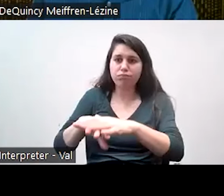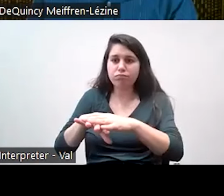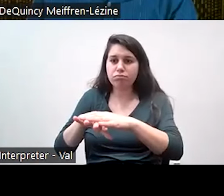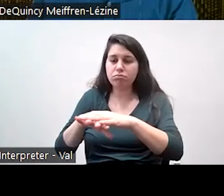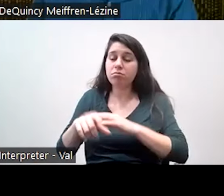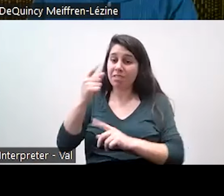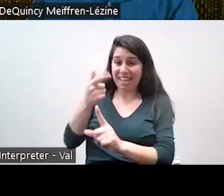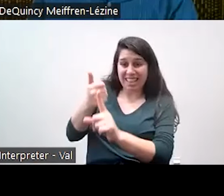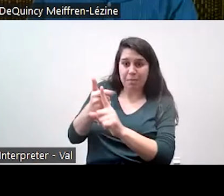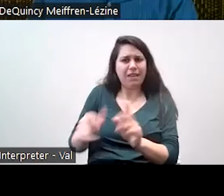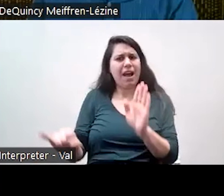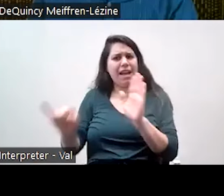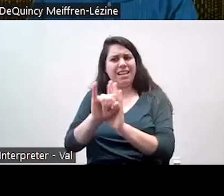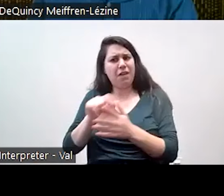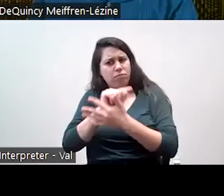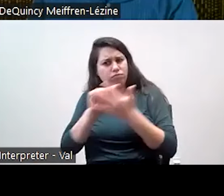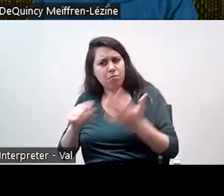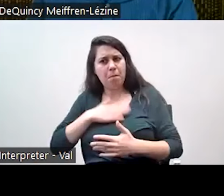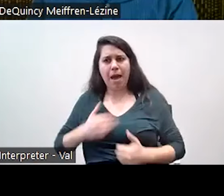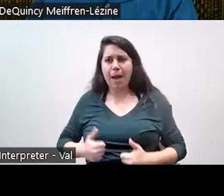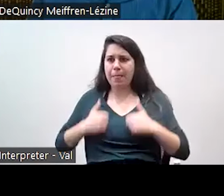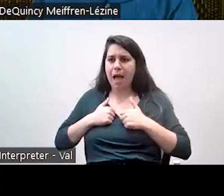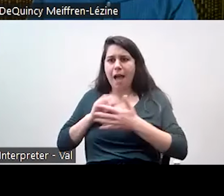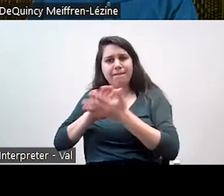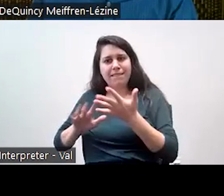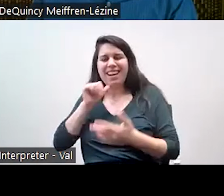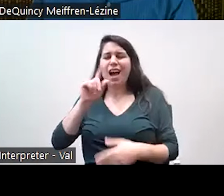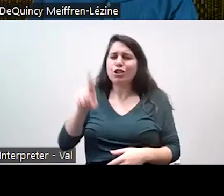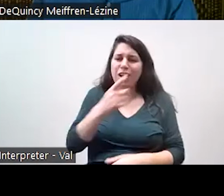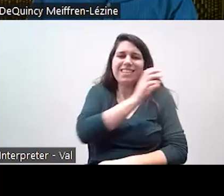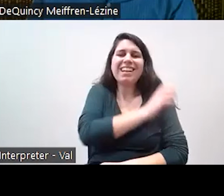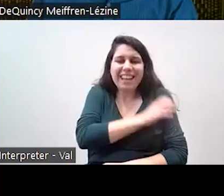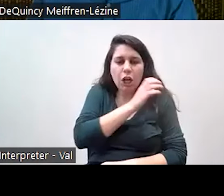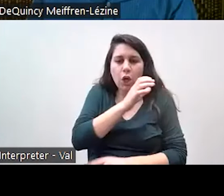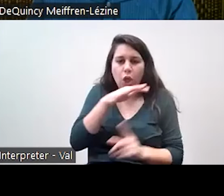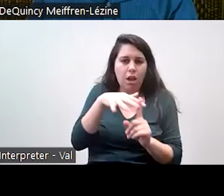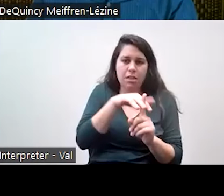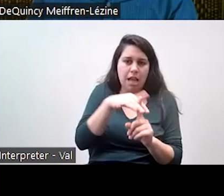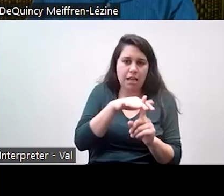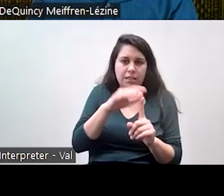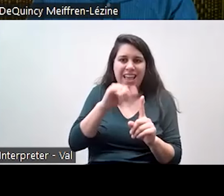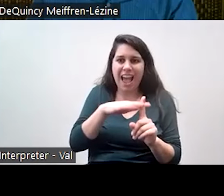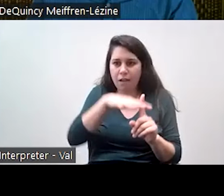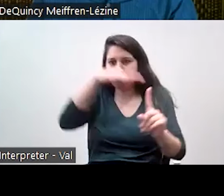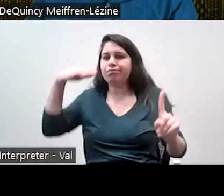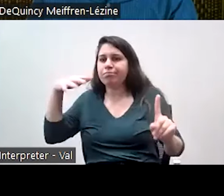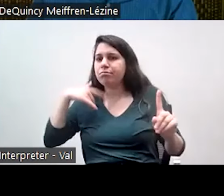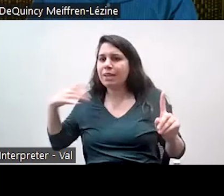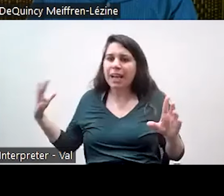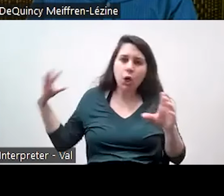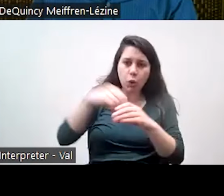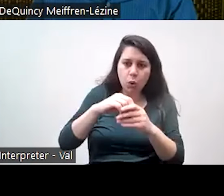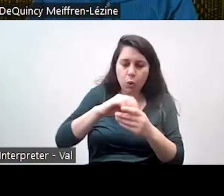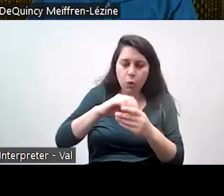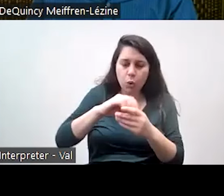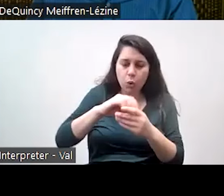identifying as being from their life beyond the clinical context that are relevant to both